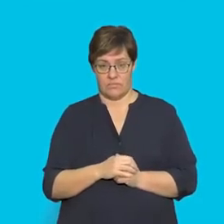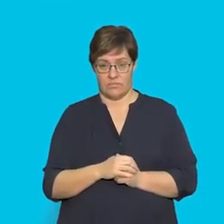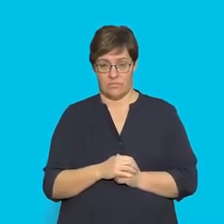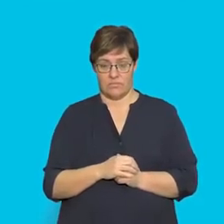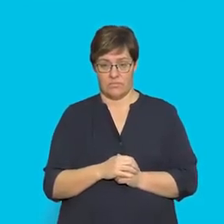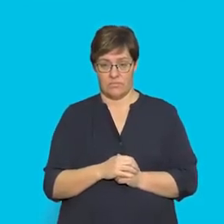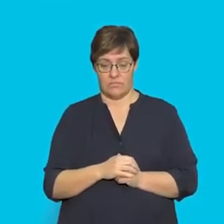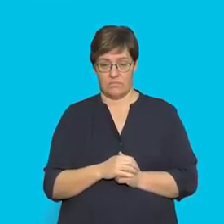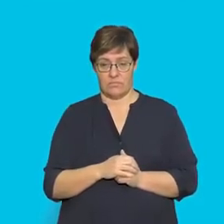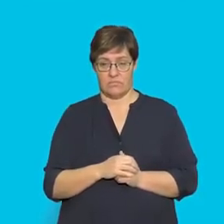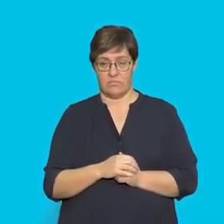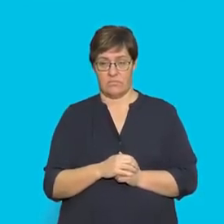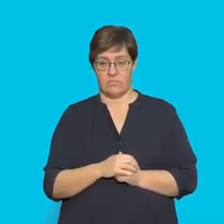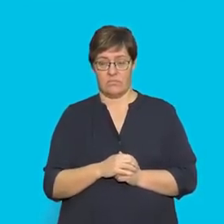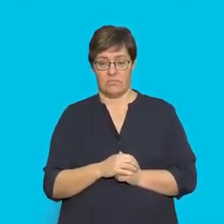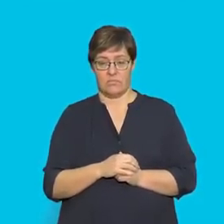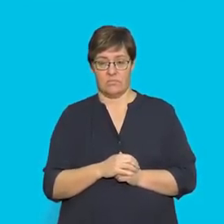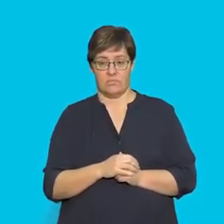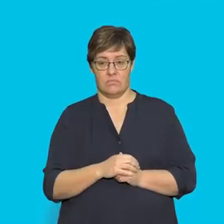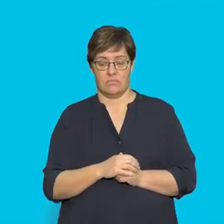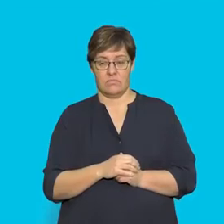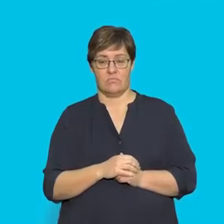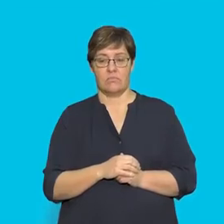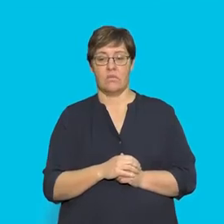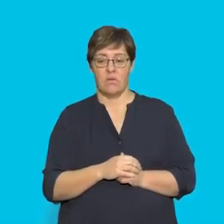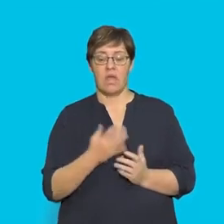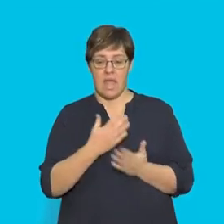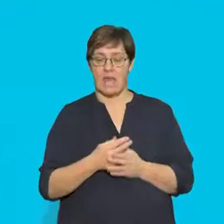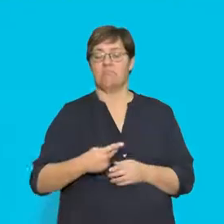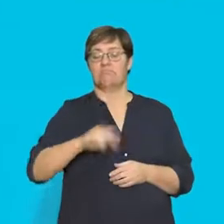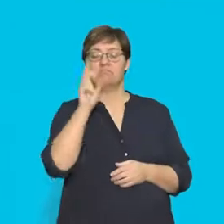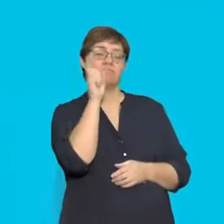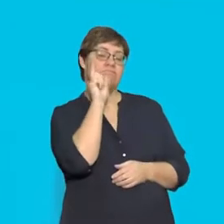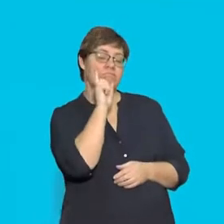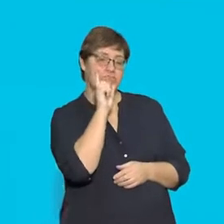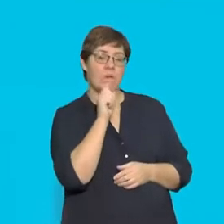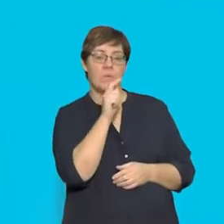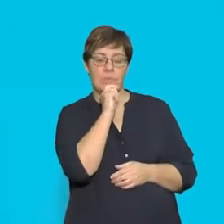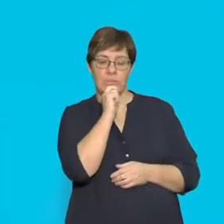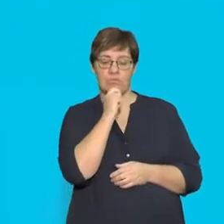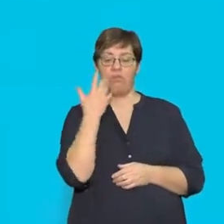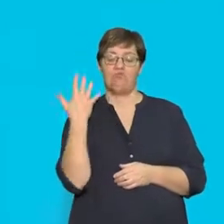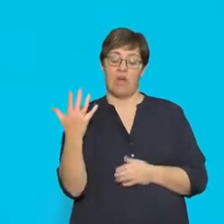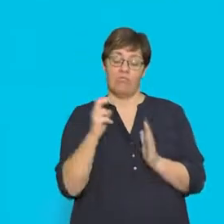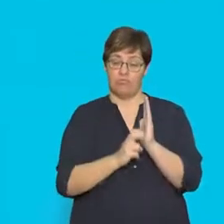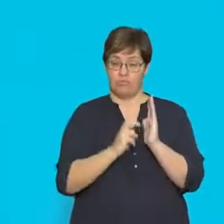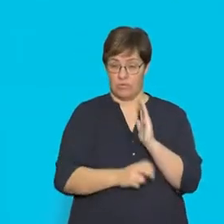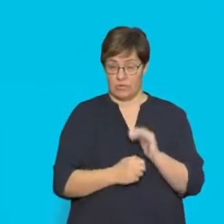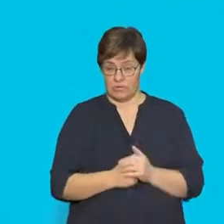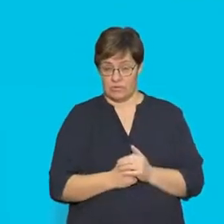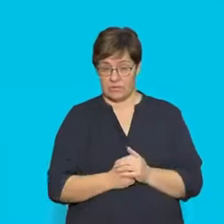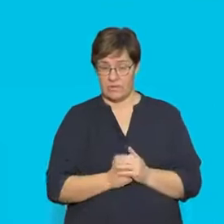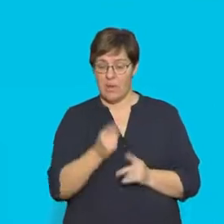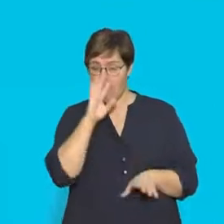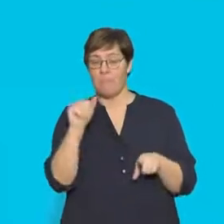North Pole. So you can double check yourself. Just use the right-hand rule. But of course you